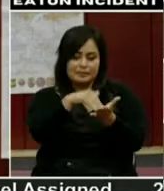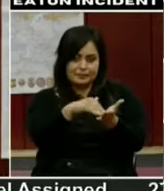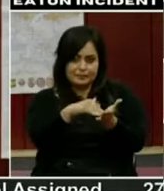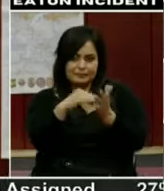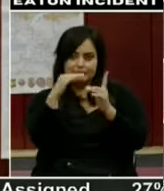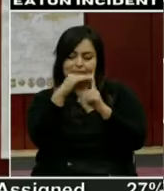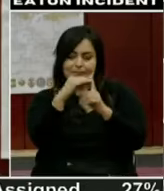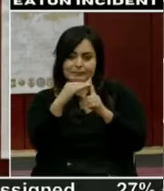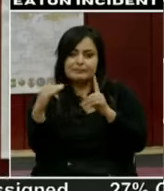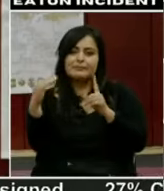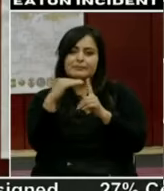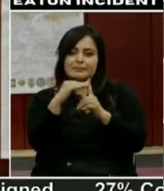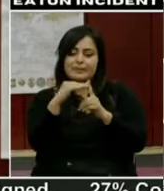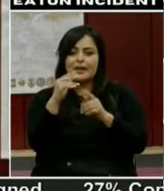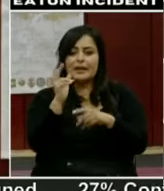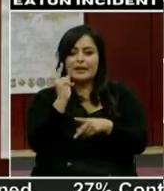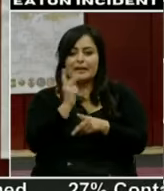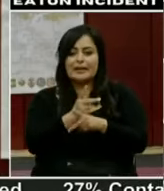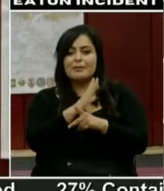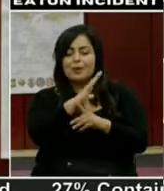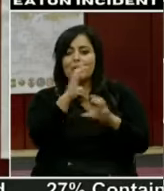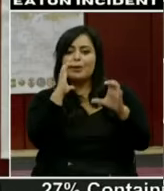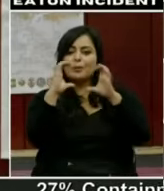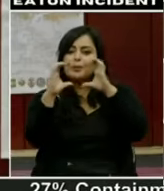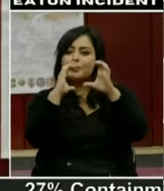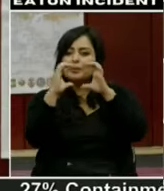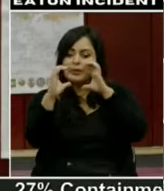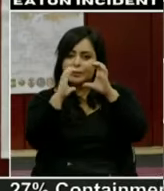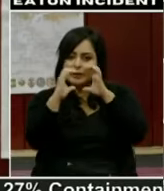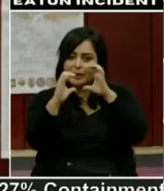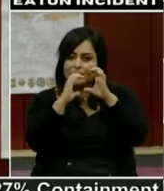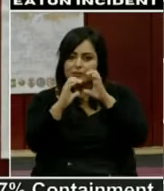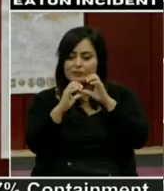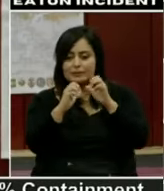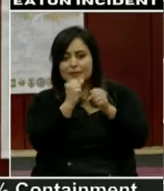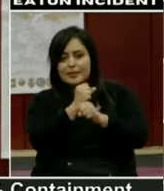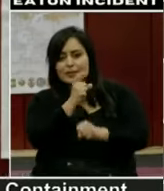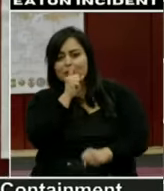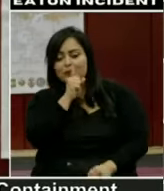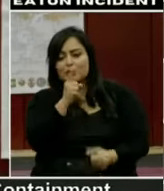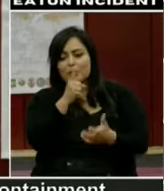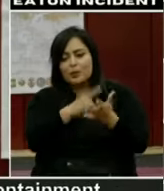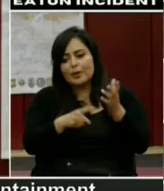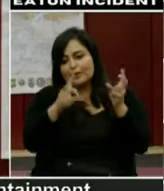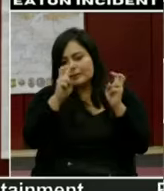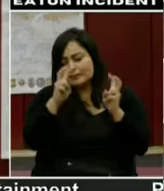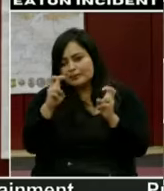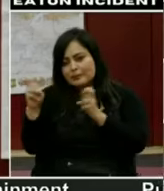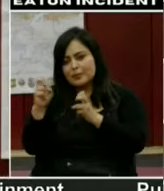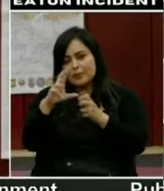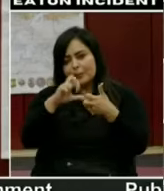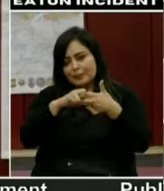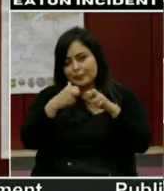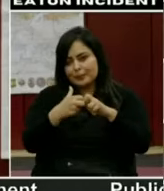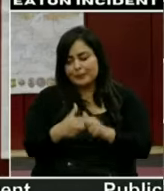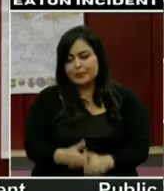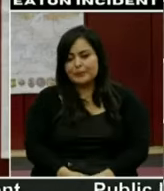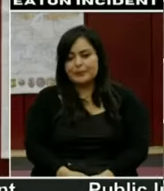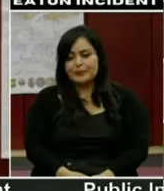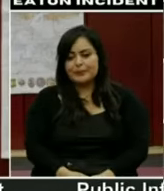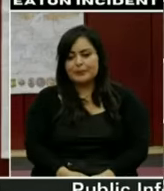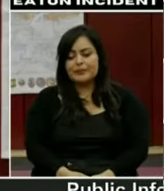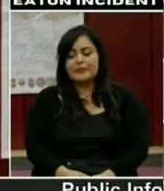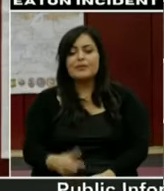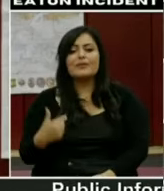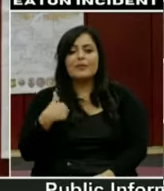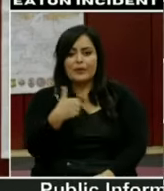keep your communication with them to find out what the issue is. And so we